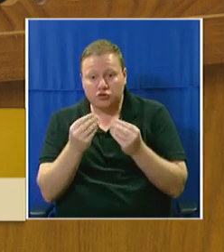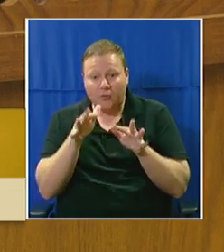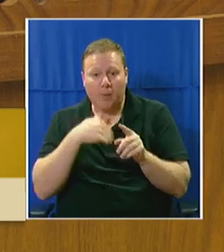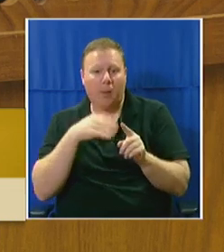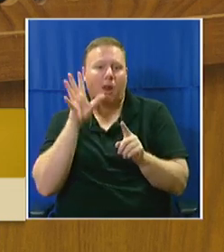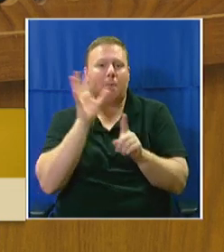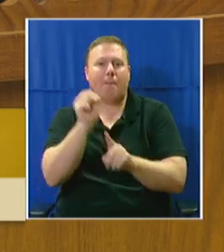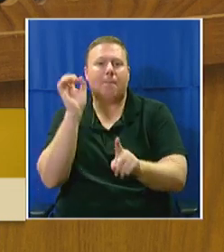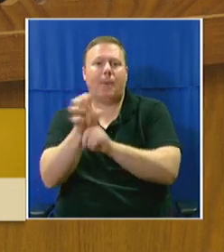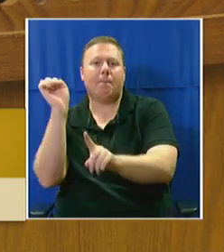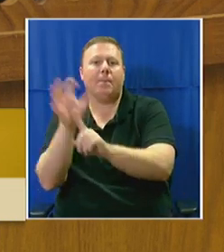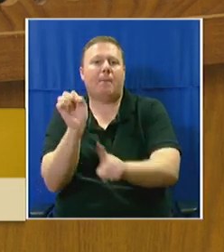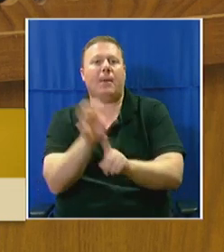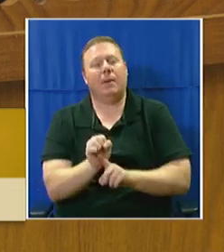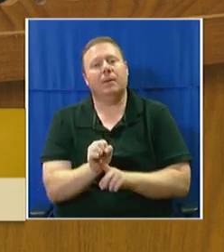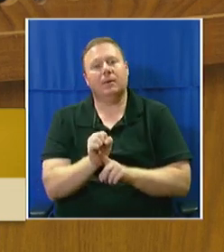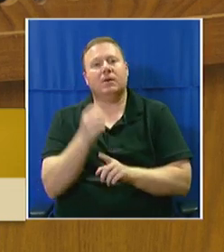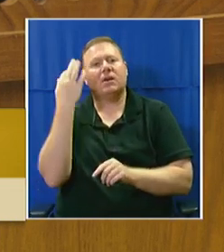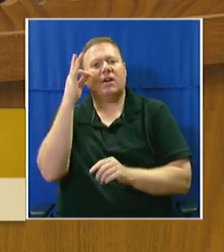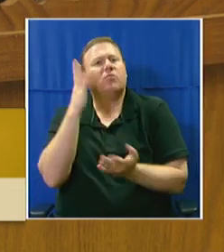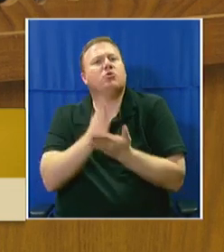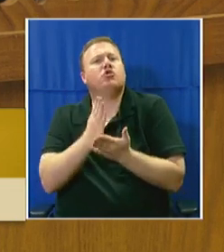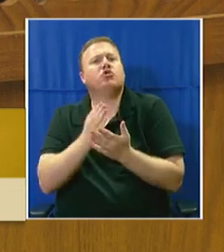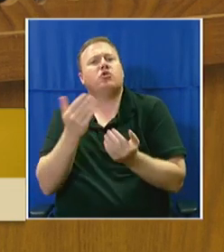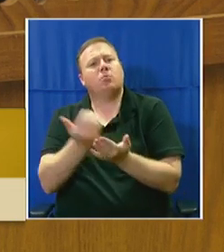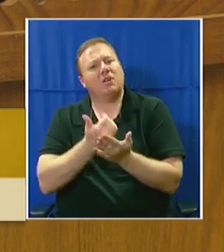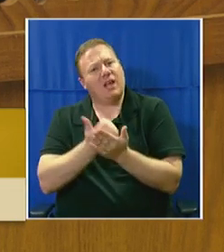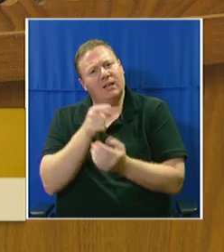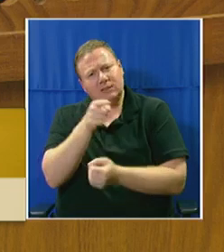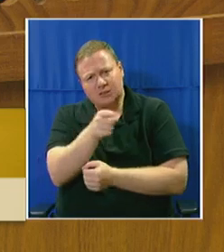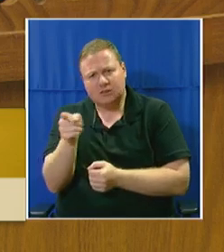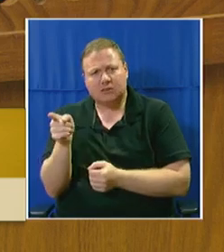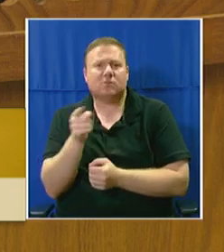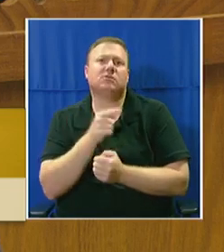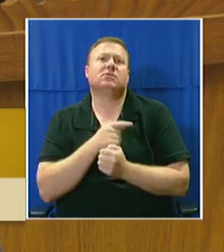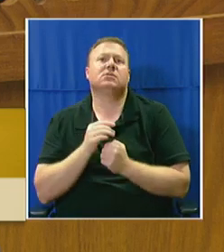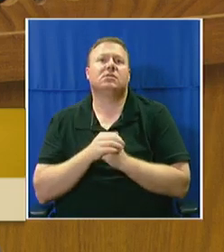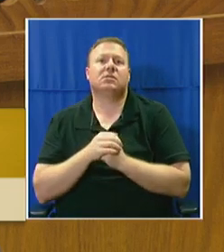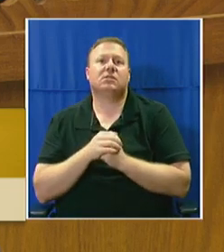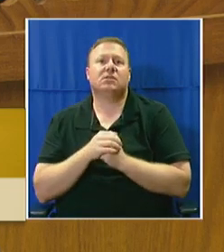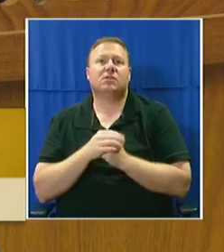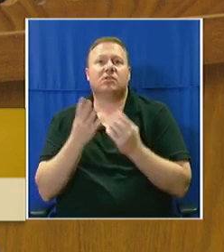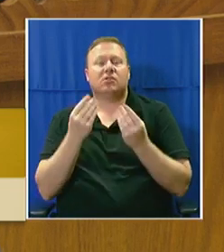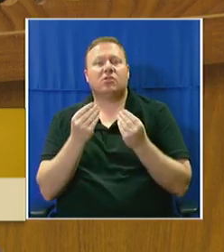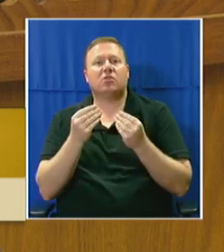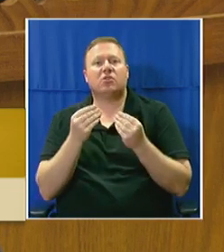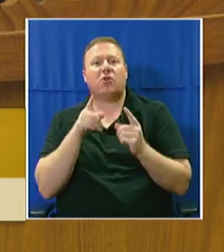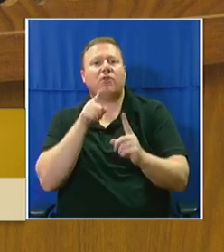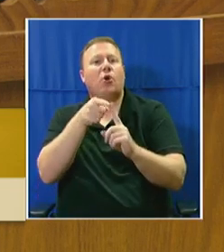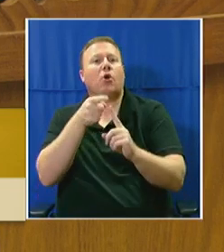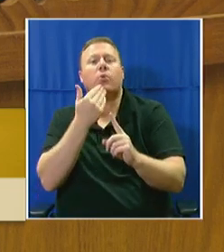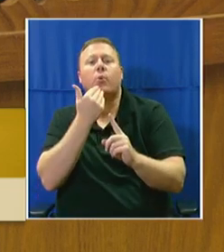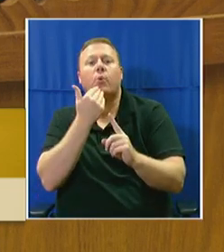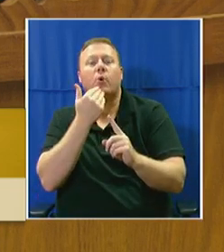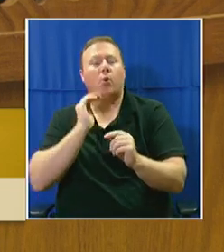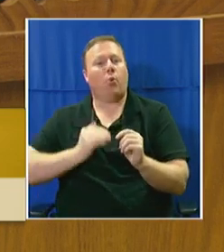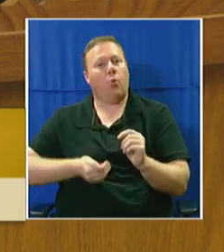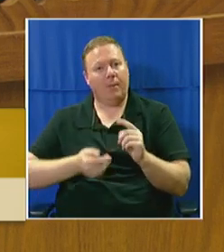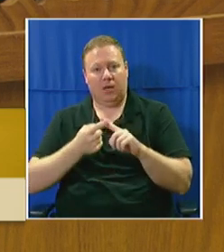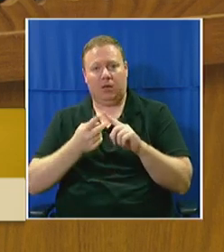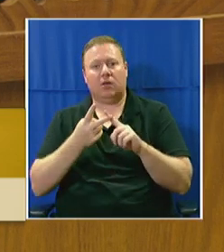Nyon Deputy speaker South Africa is an extremely violent Society criminals